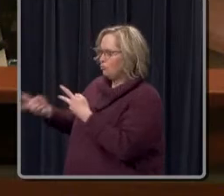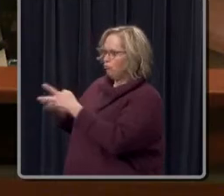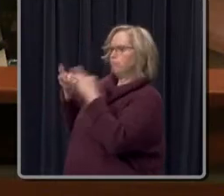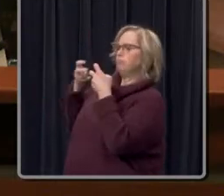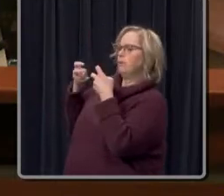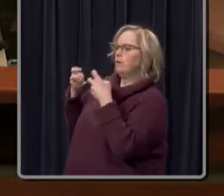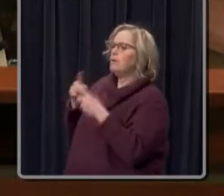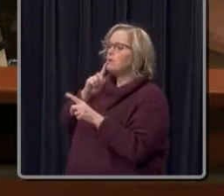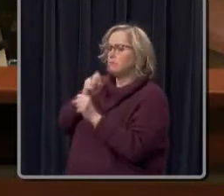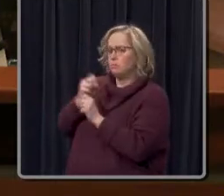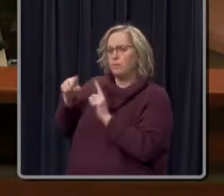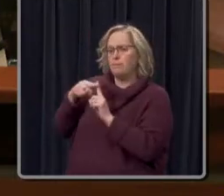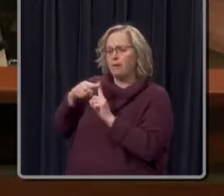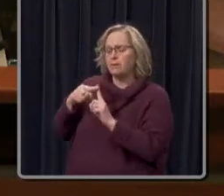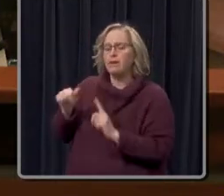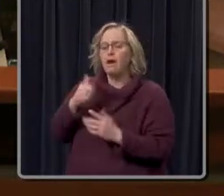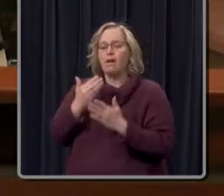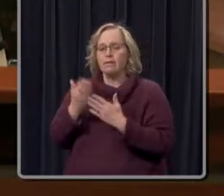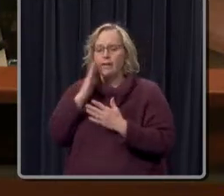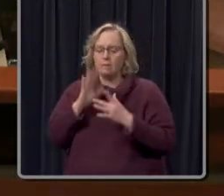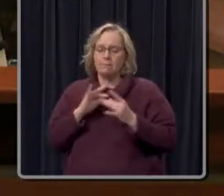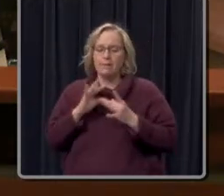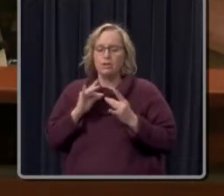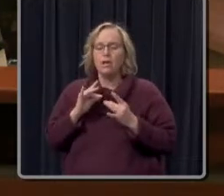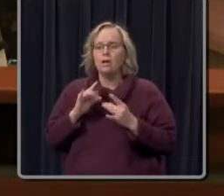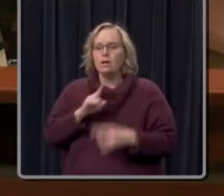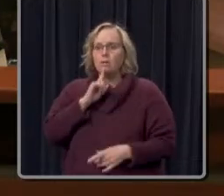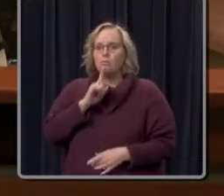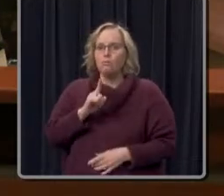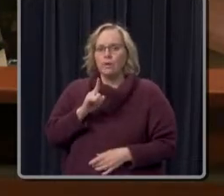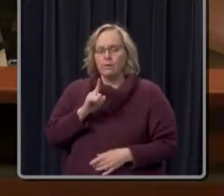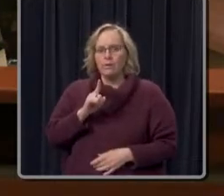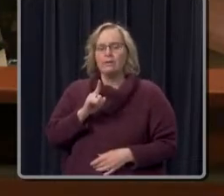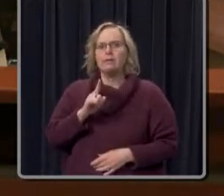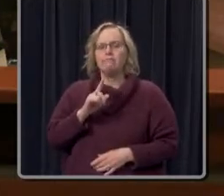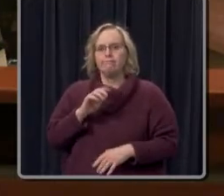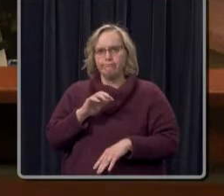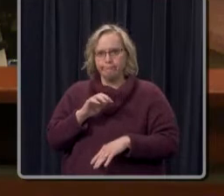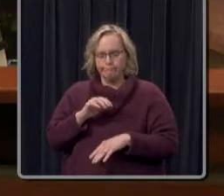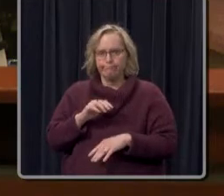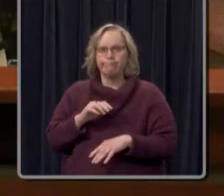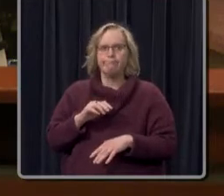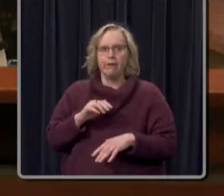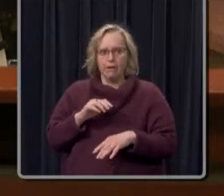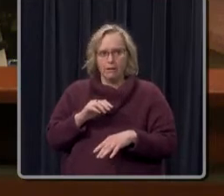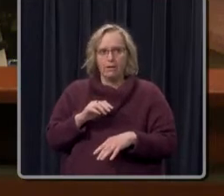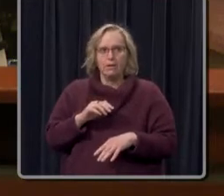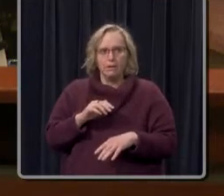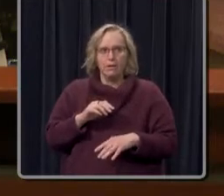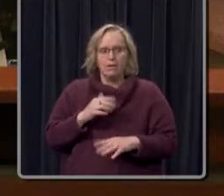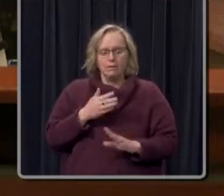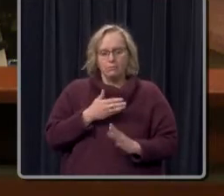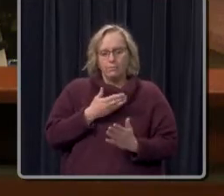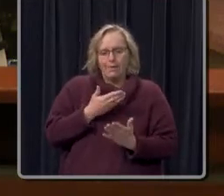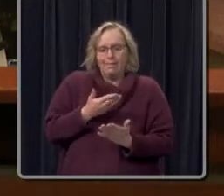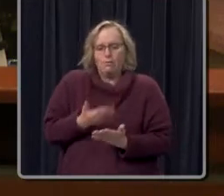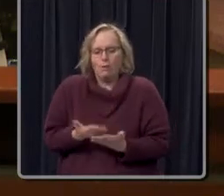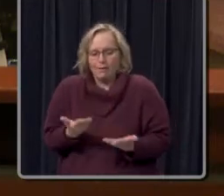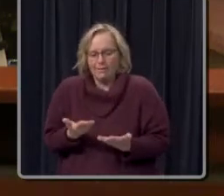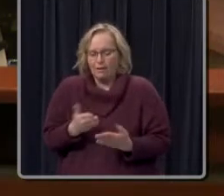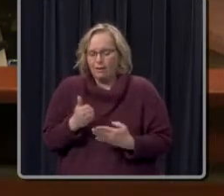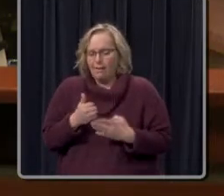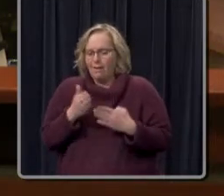positive thing. And the other thing I might mention is, we really landed in this place on the end of the pandemic, towards the end of the